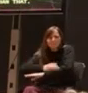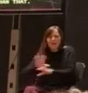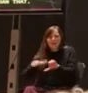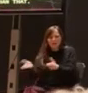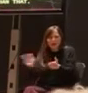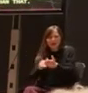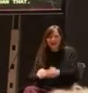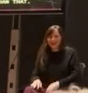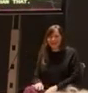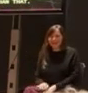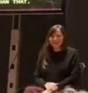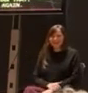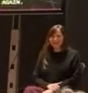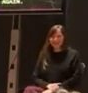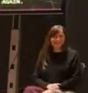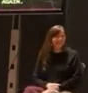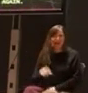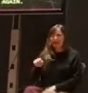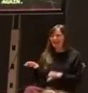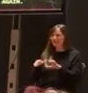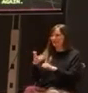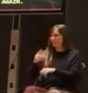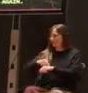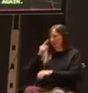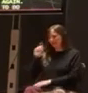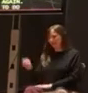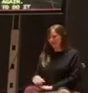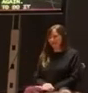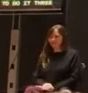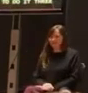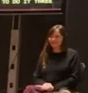it again. I had to do it three times.